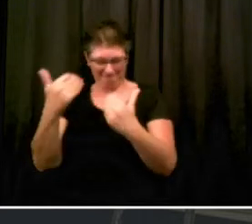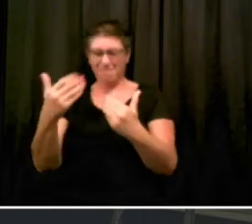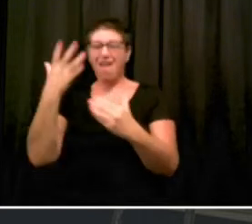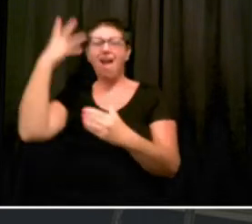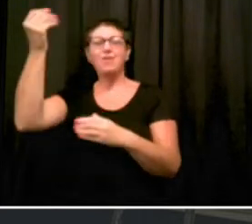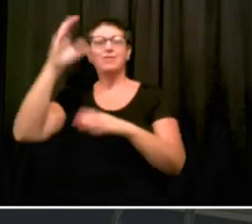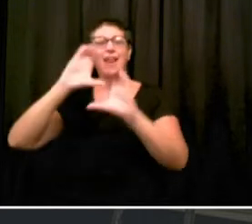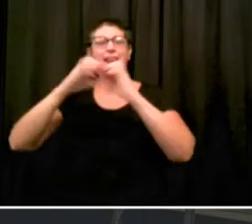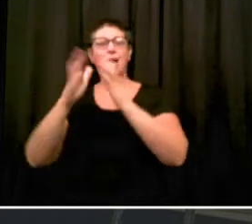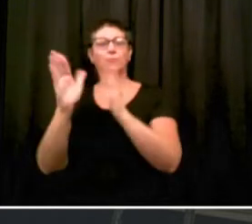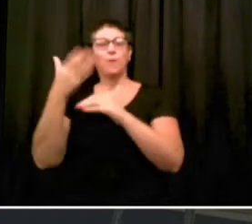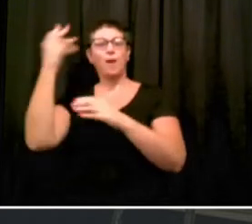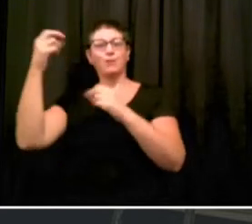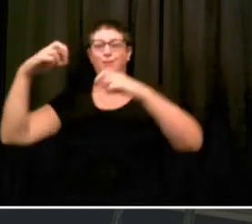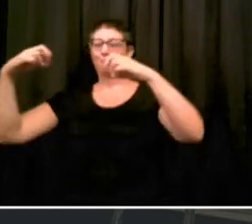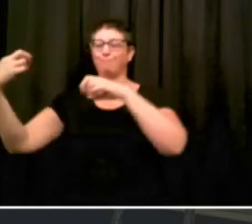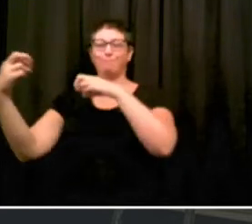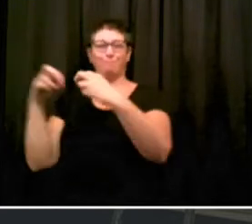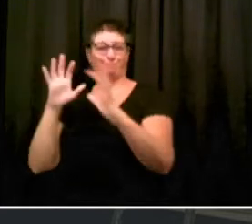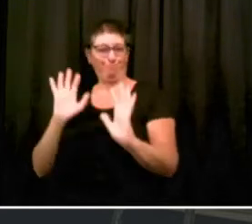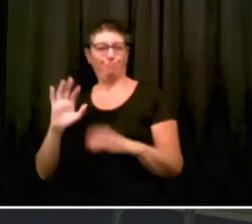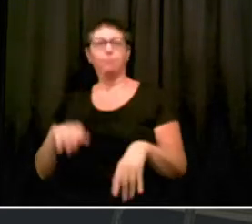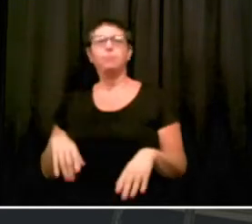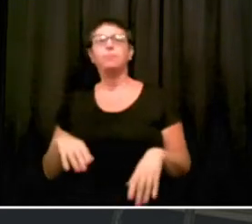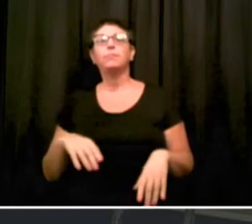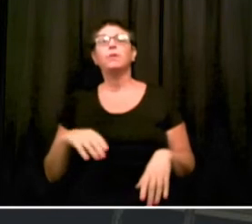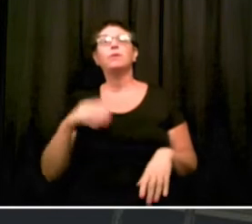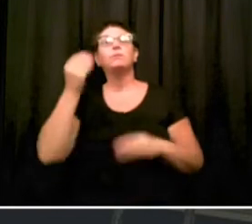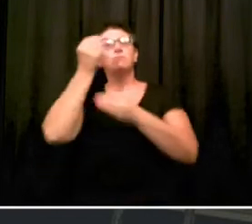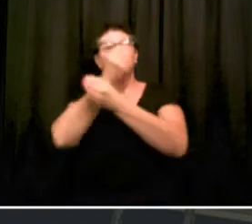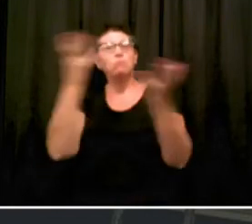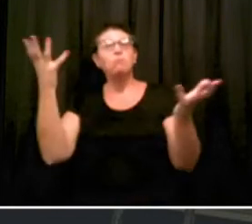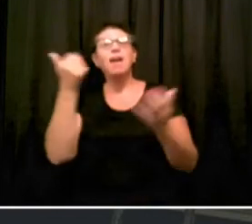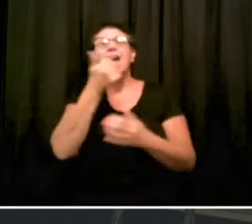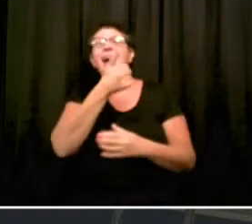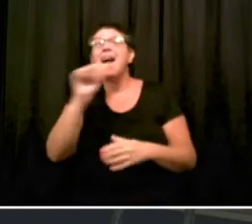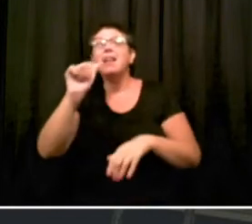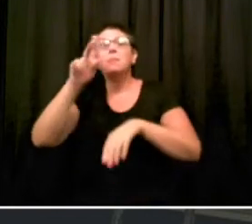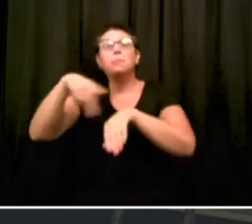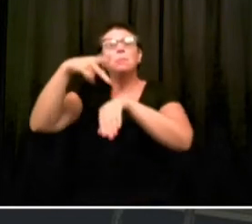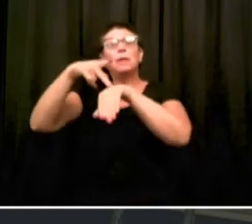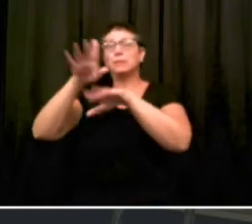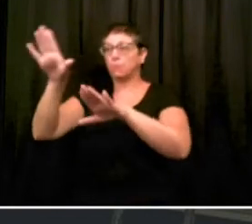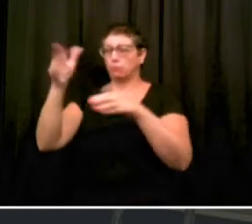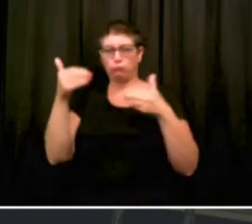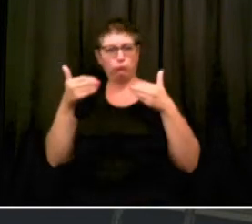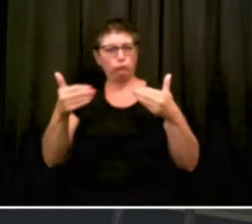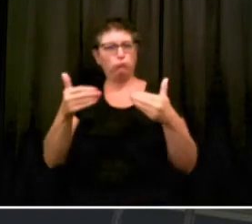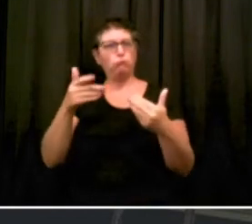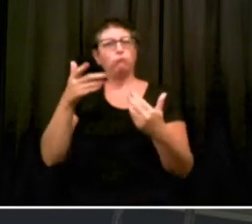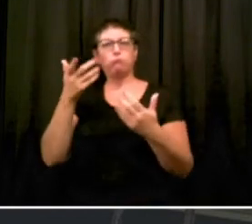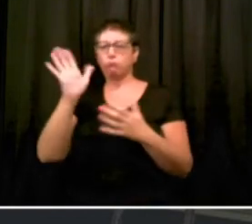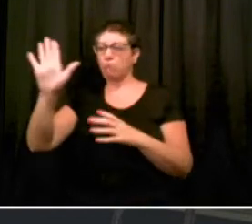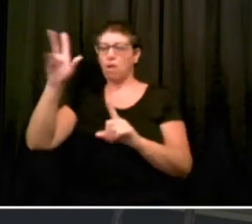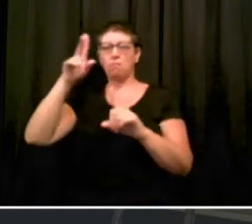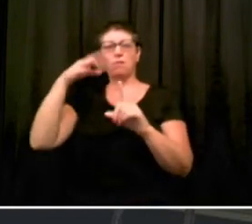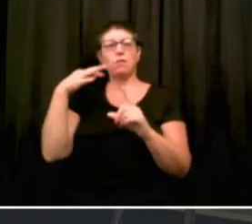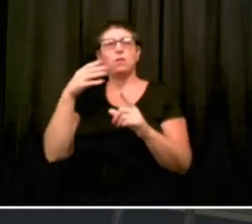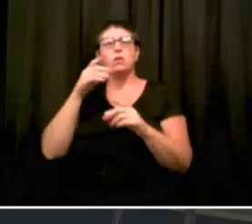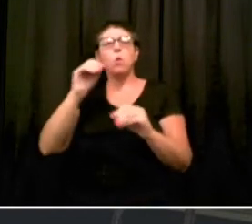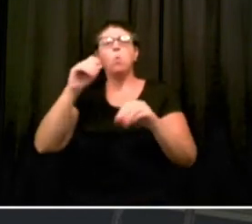last week would get answered by this week, but they are invited to continue to put in plans at any point. So